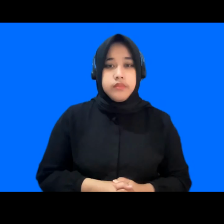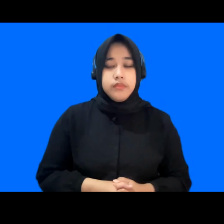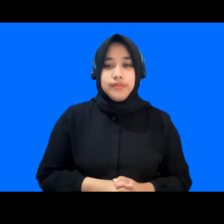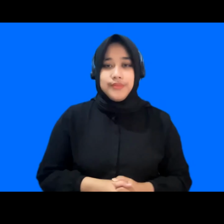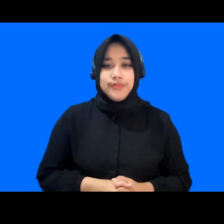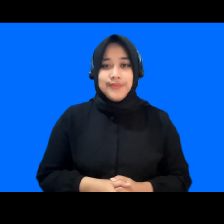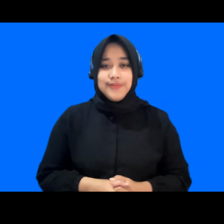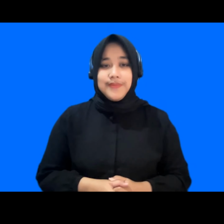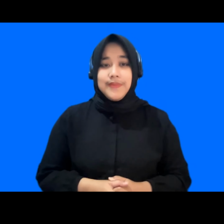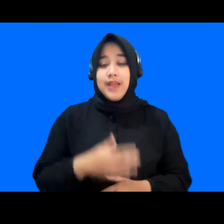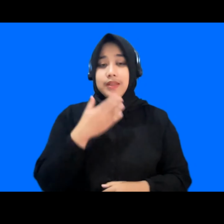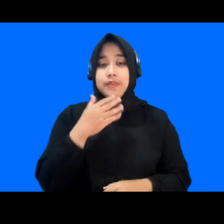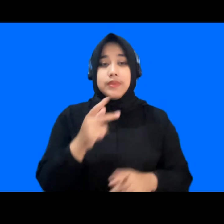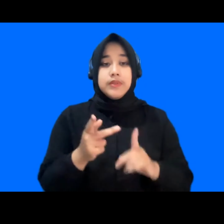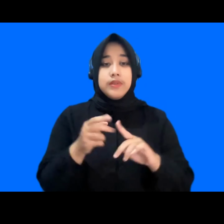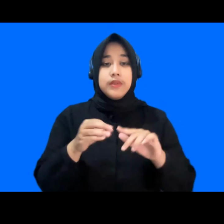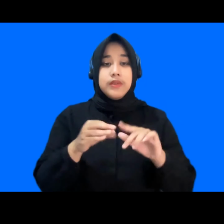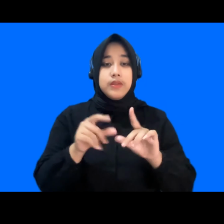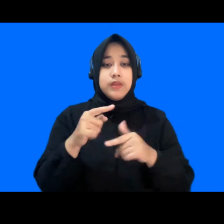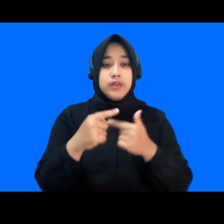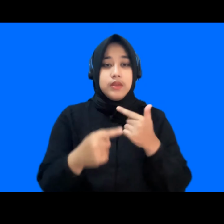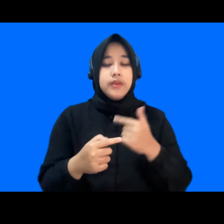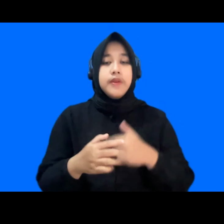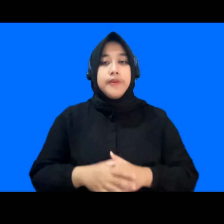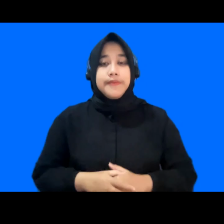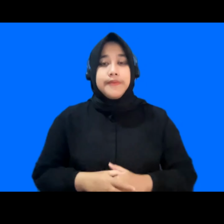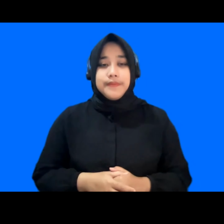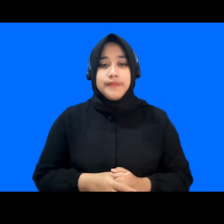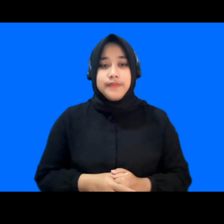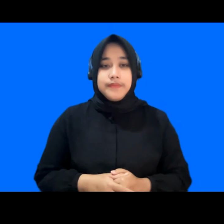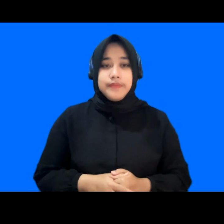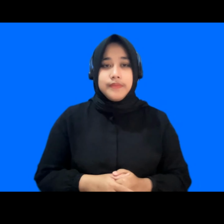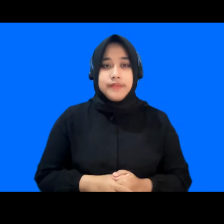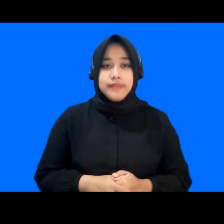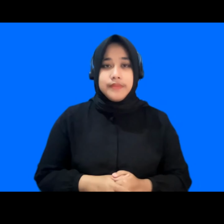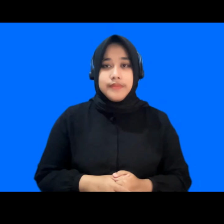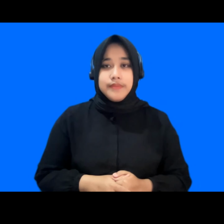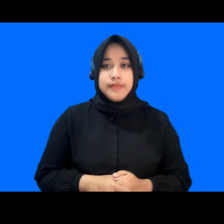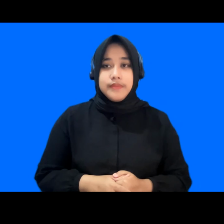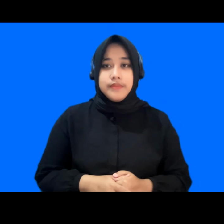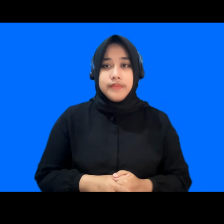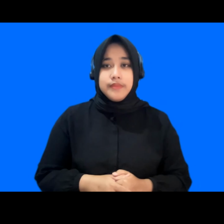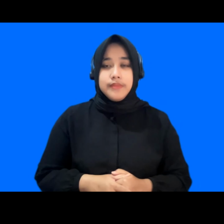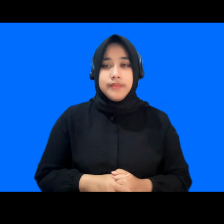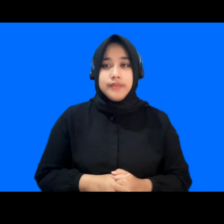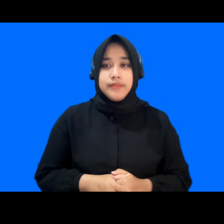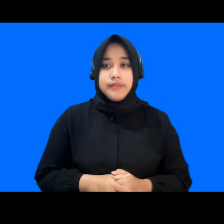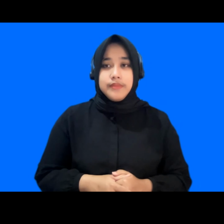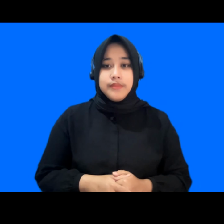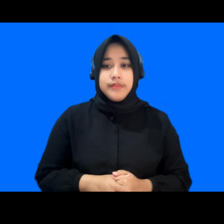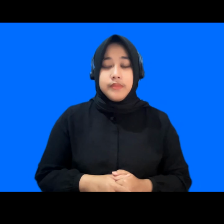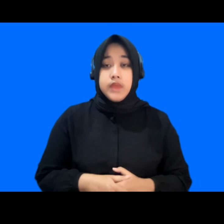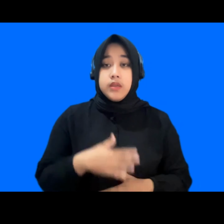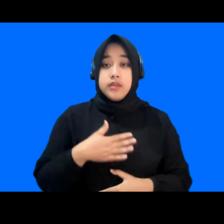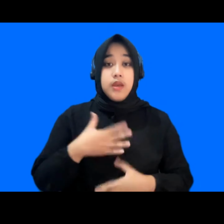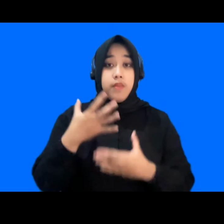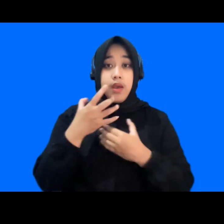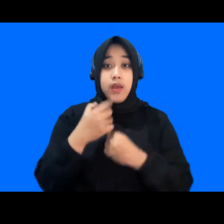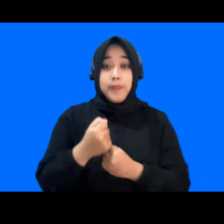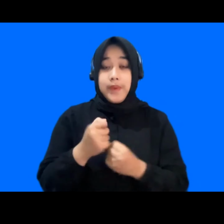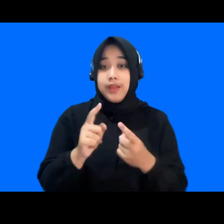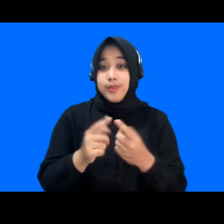Thank you, Hillary. Yes, we look forward to your keen interest in taking the course. And thank you so much. Over to you, Robin.